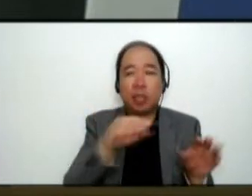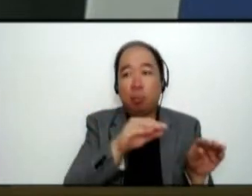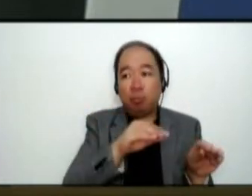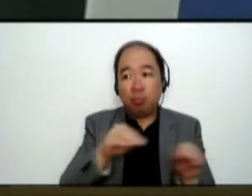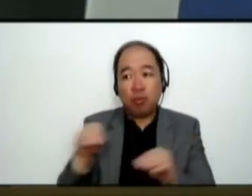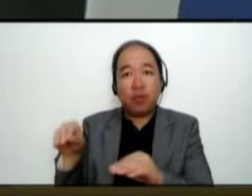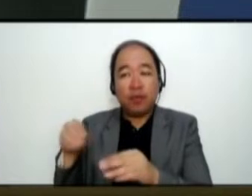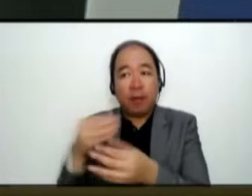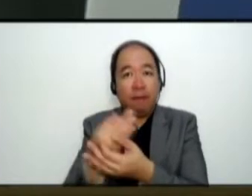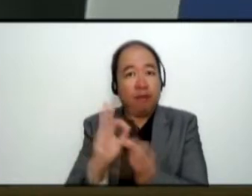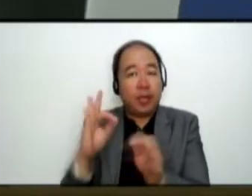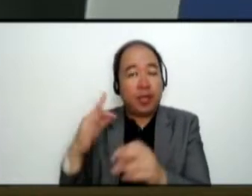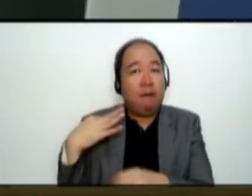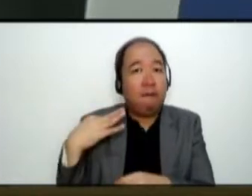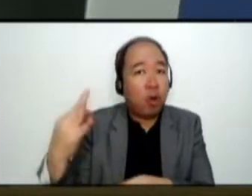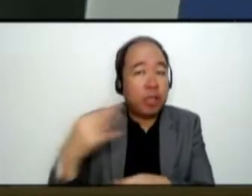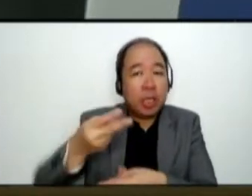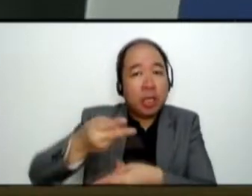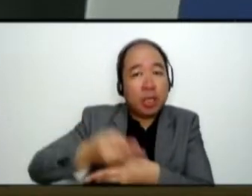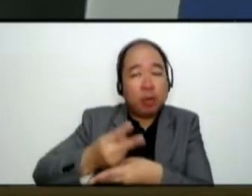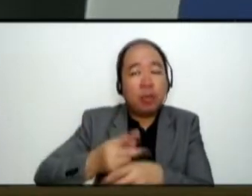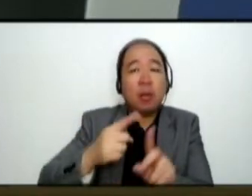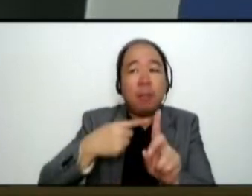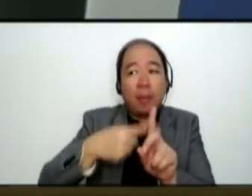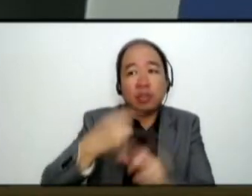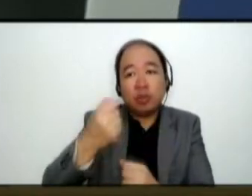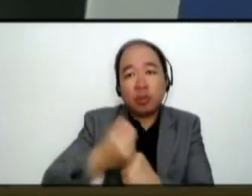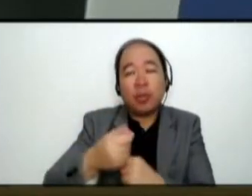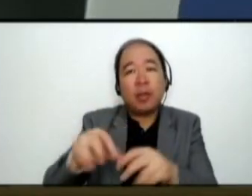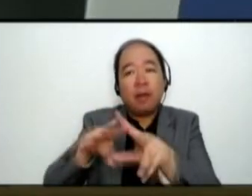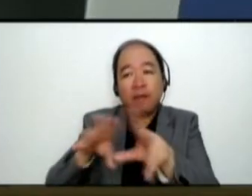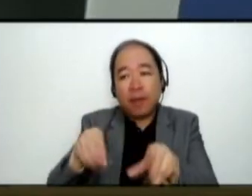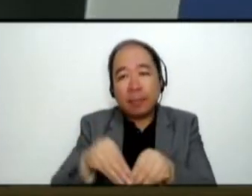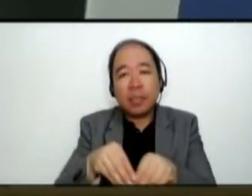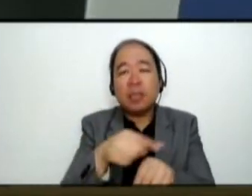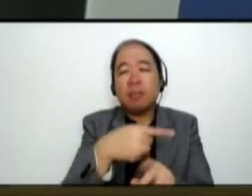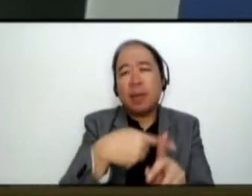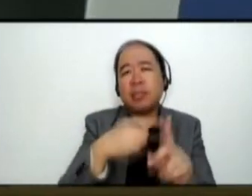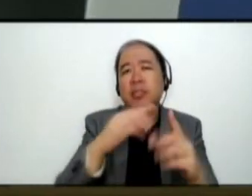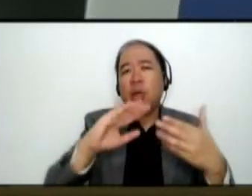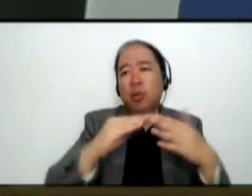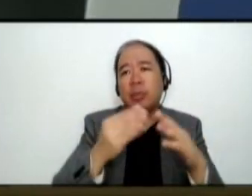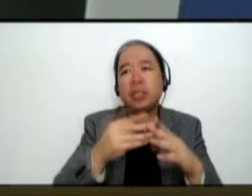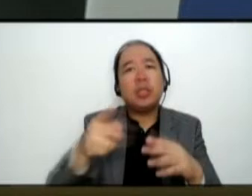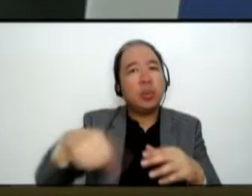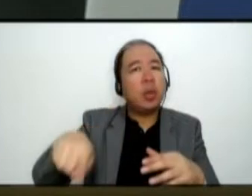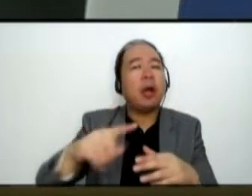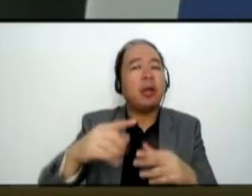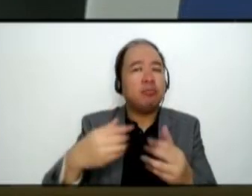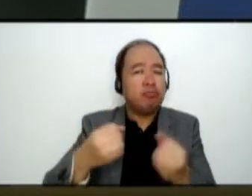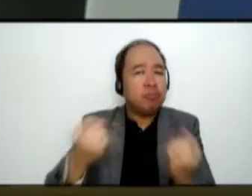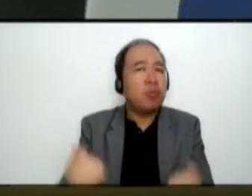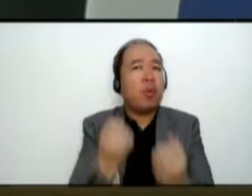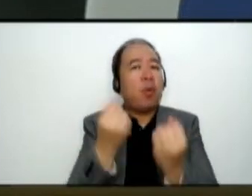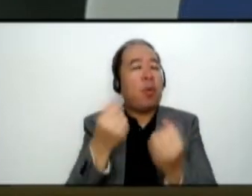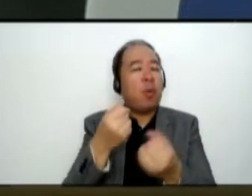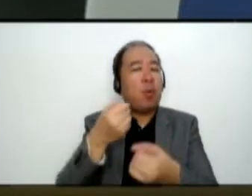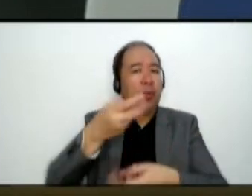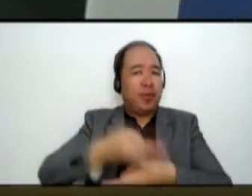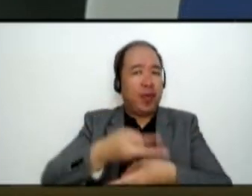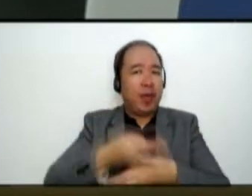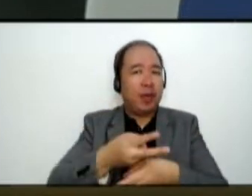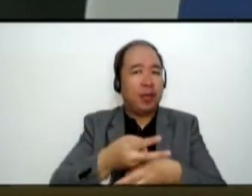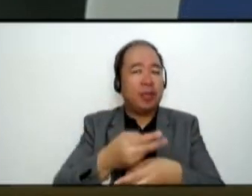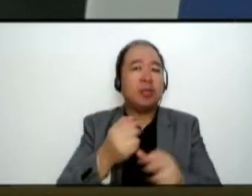support the family or family members and communities who perform care work that in turn enables the rest